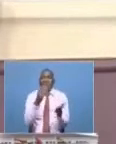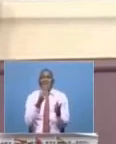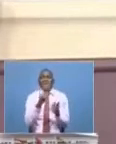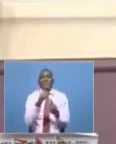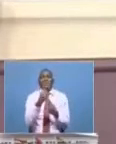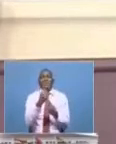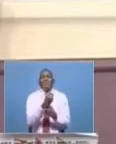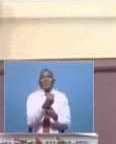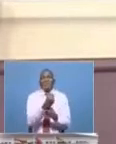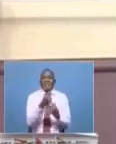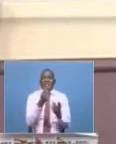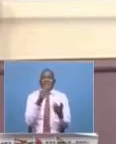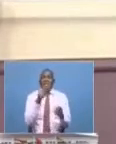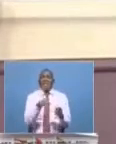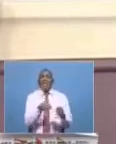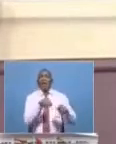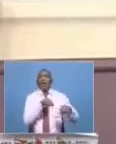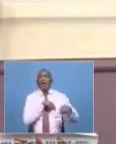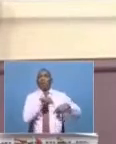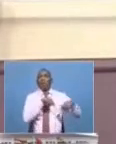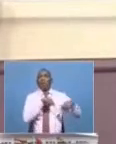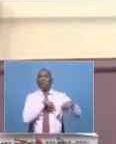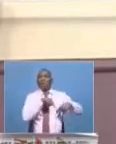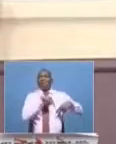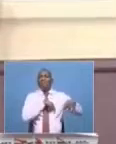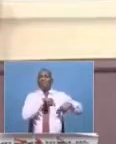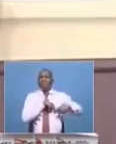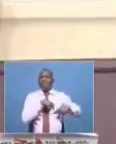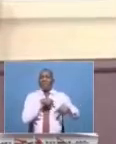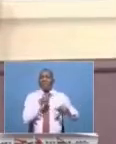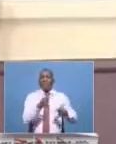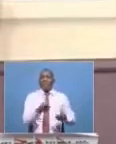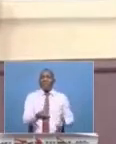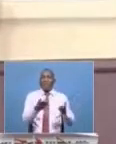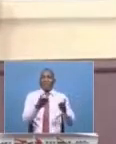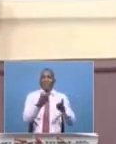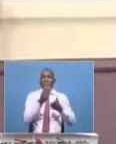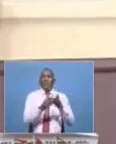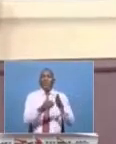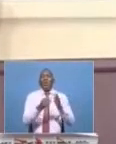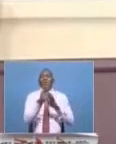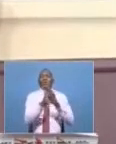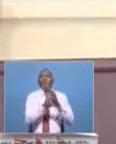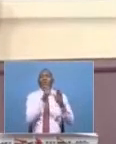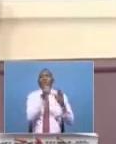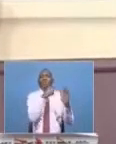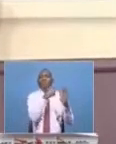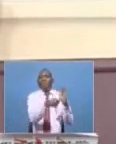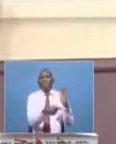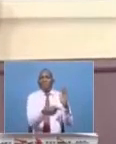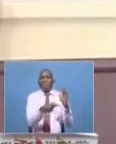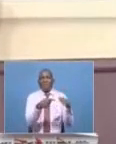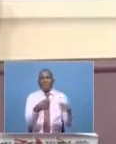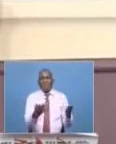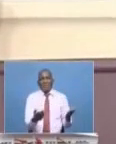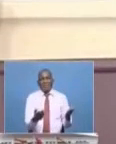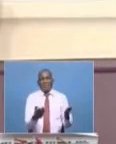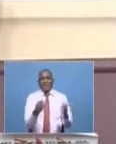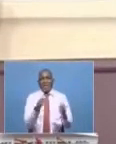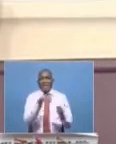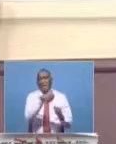you can argue that you are using a subsidiary legislation to trump a substantive